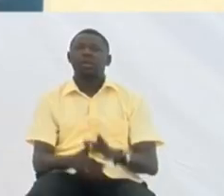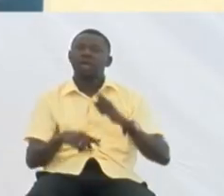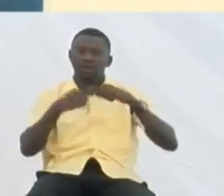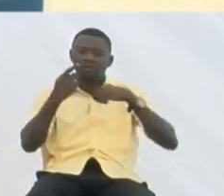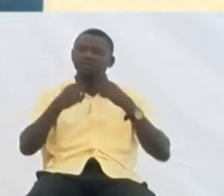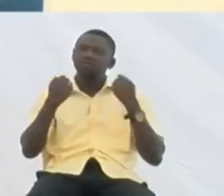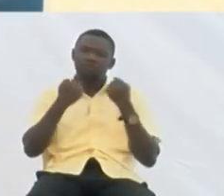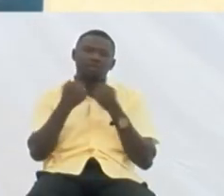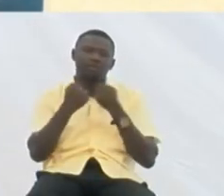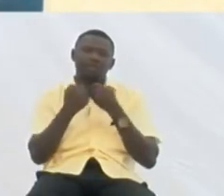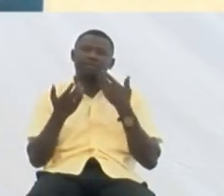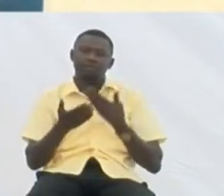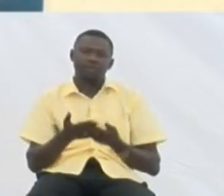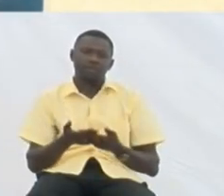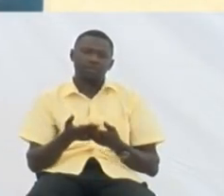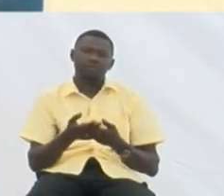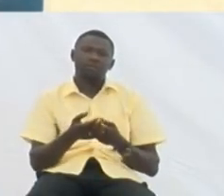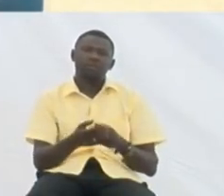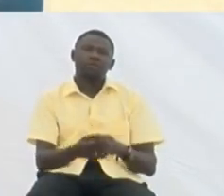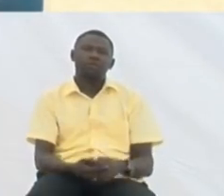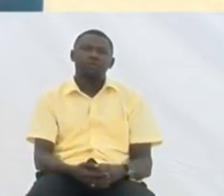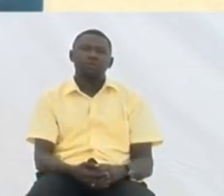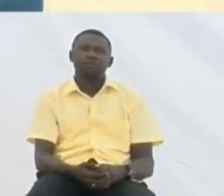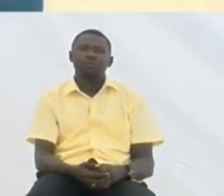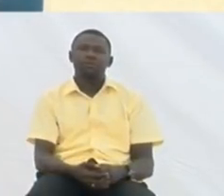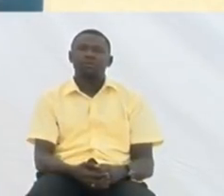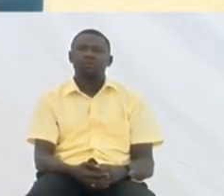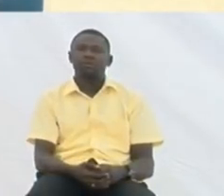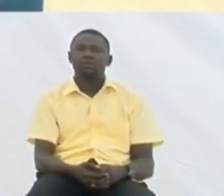After that fight,